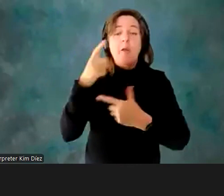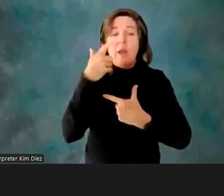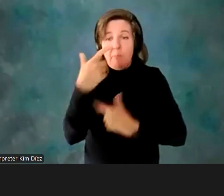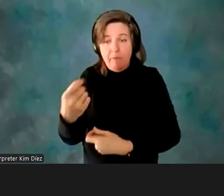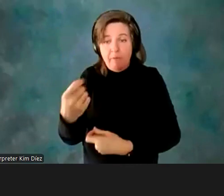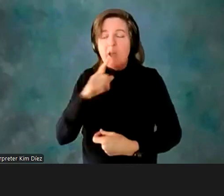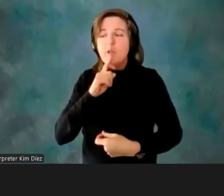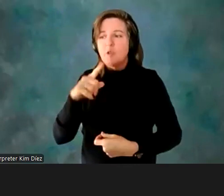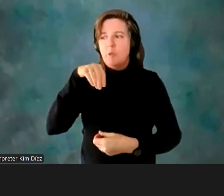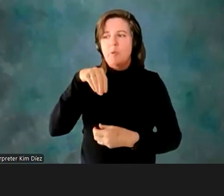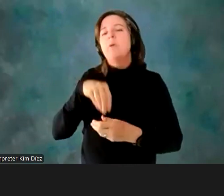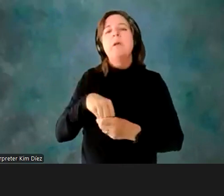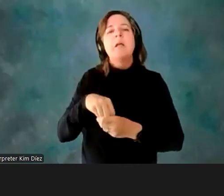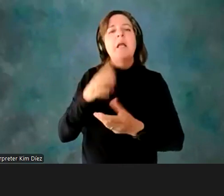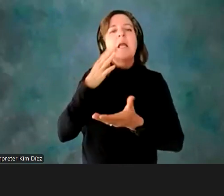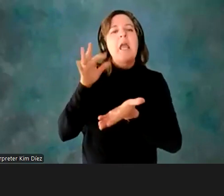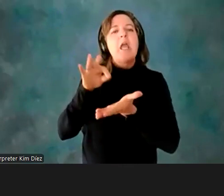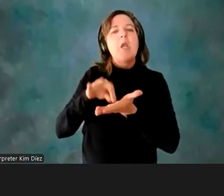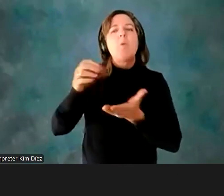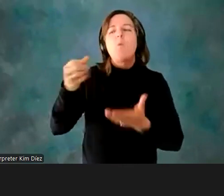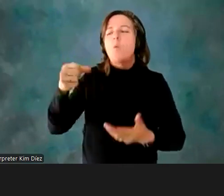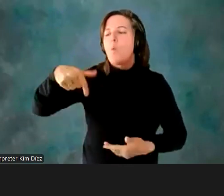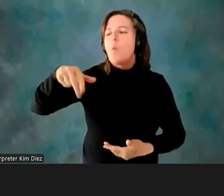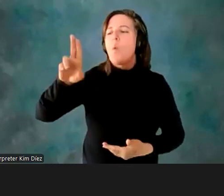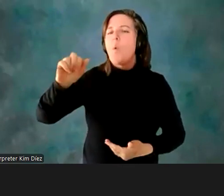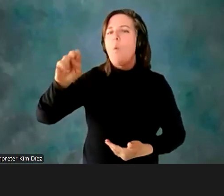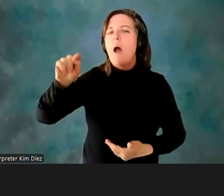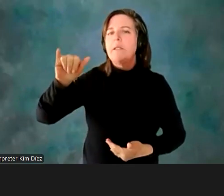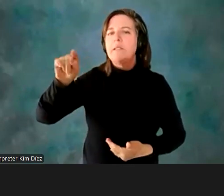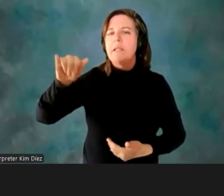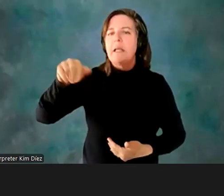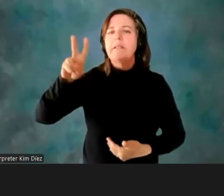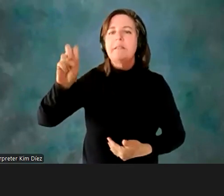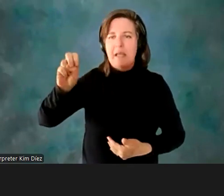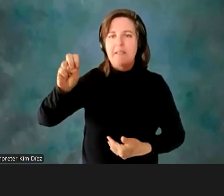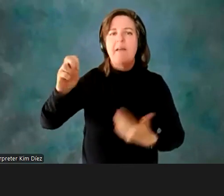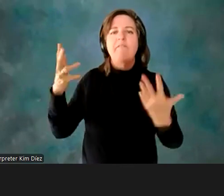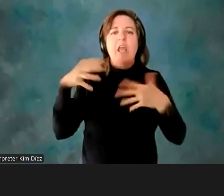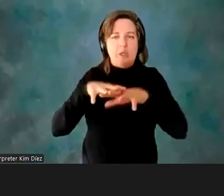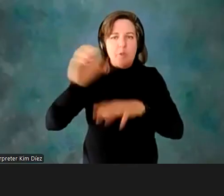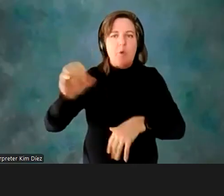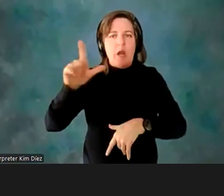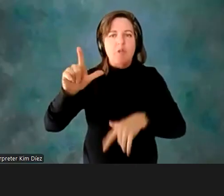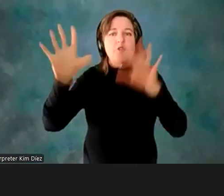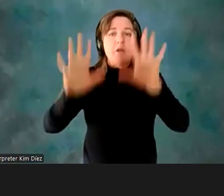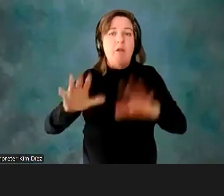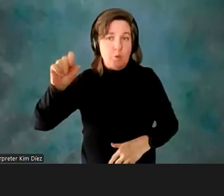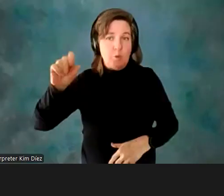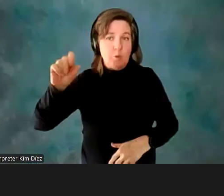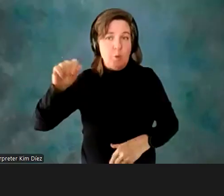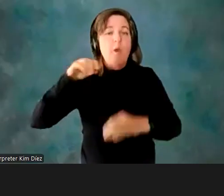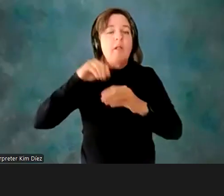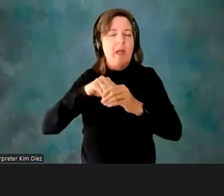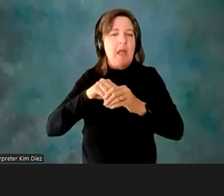in the quantitative integration of soil and climate data into stream flow forecasting to improve